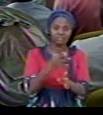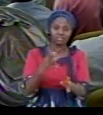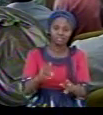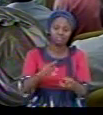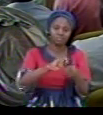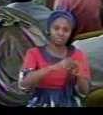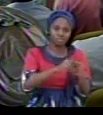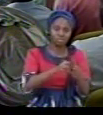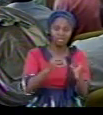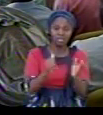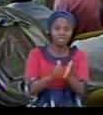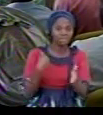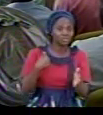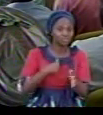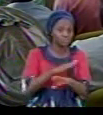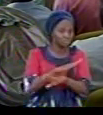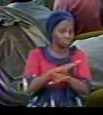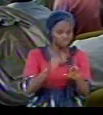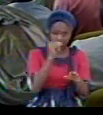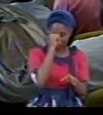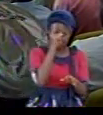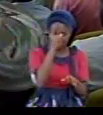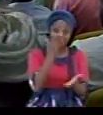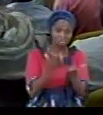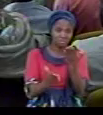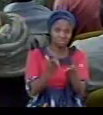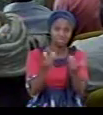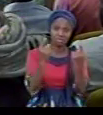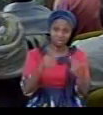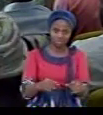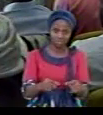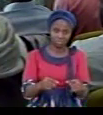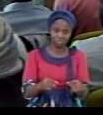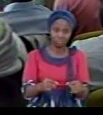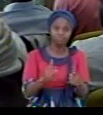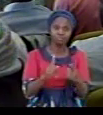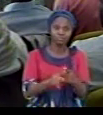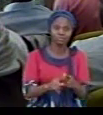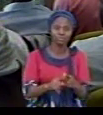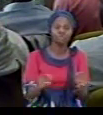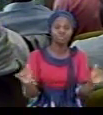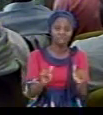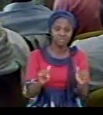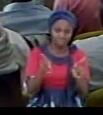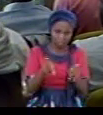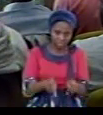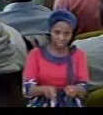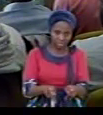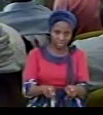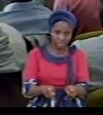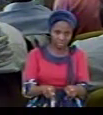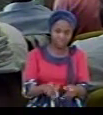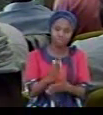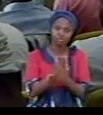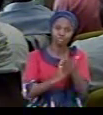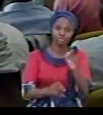that we don't understand may come to the same person. Some